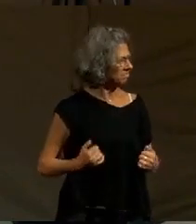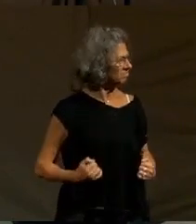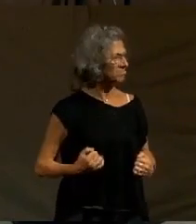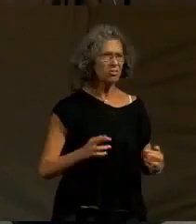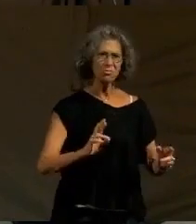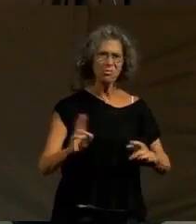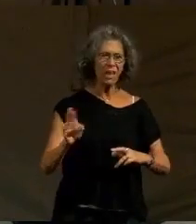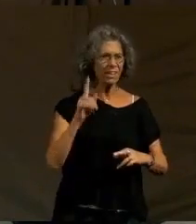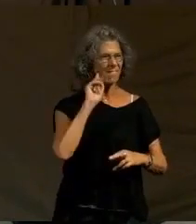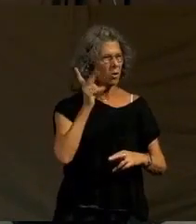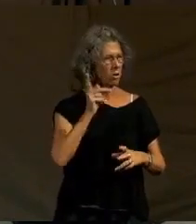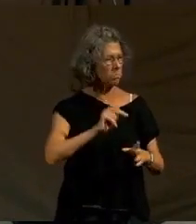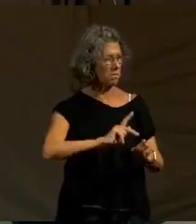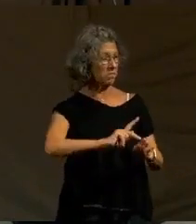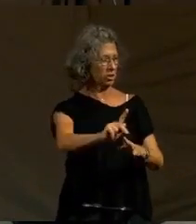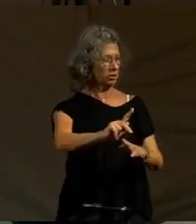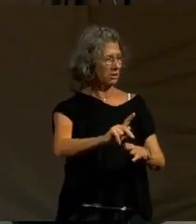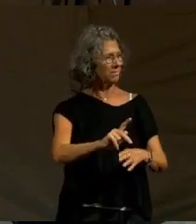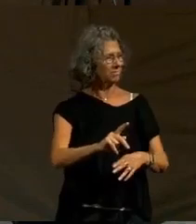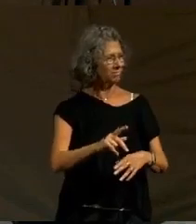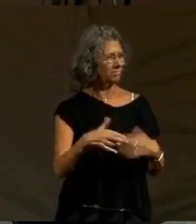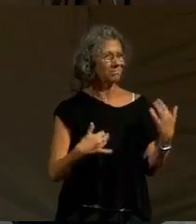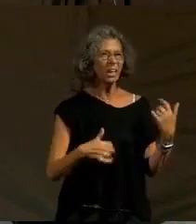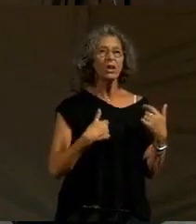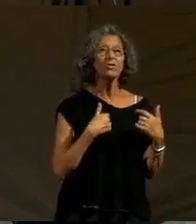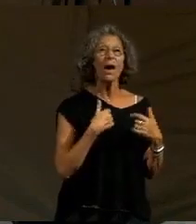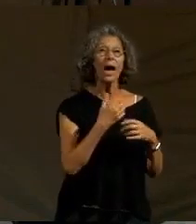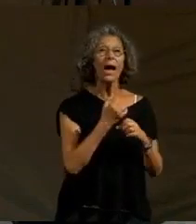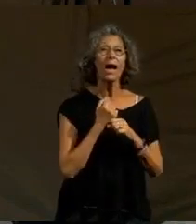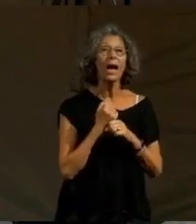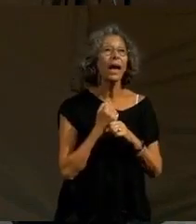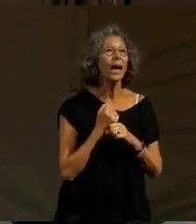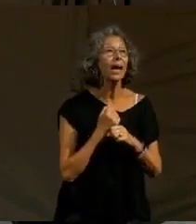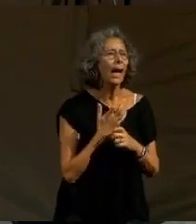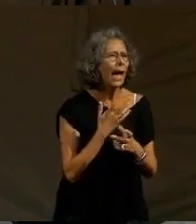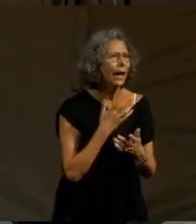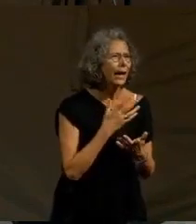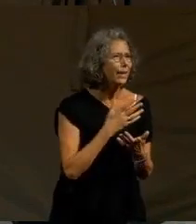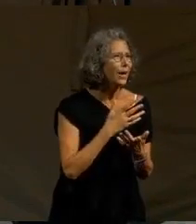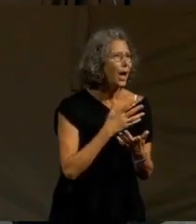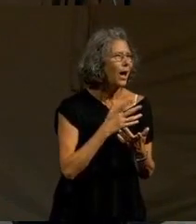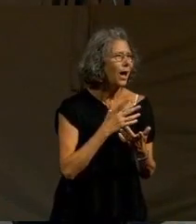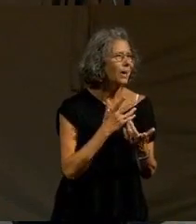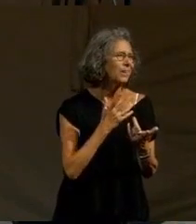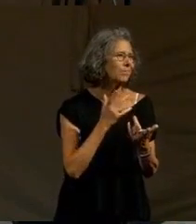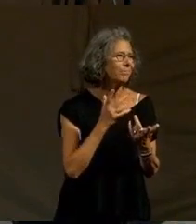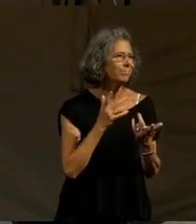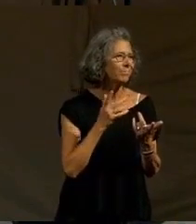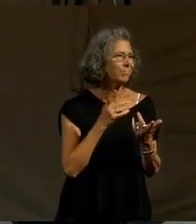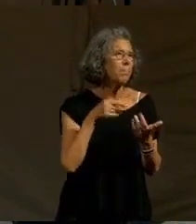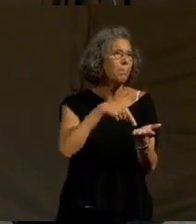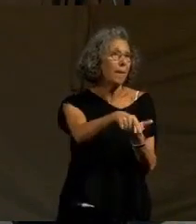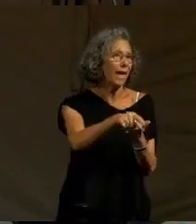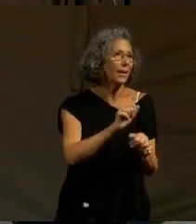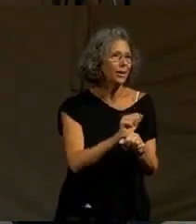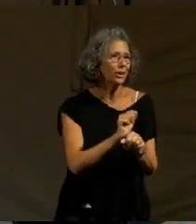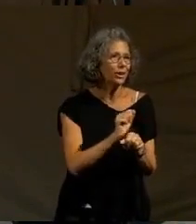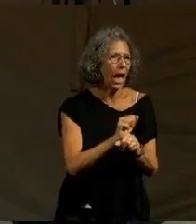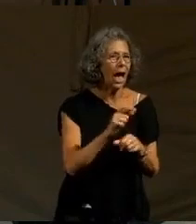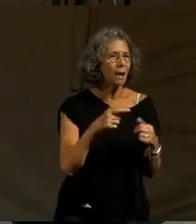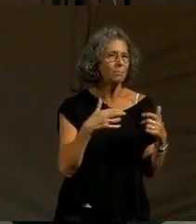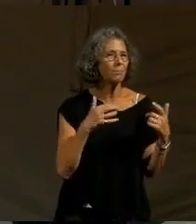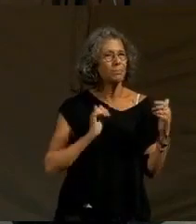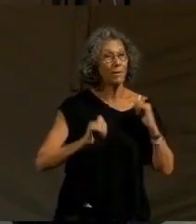mean. I got myself a gig at a place called the Soup Kitchen Saloon, where the chili was called Capital